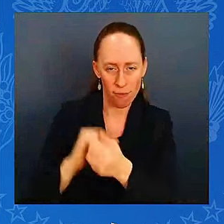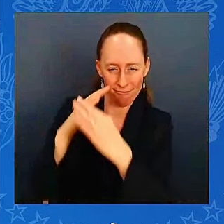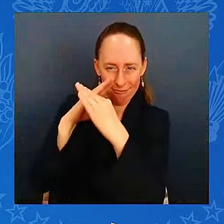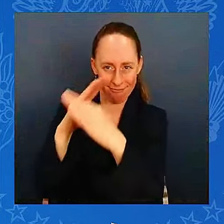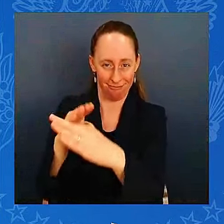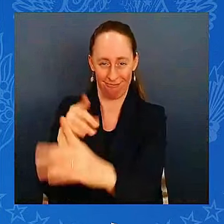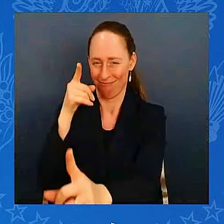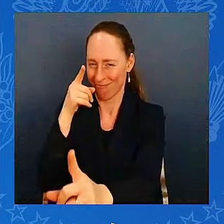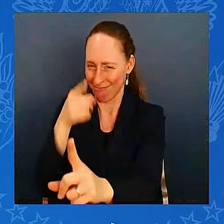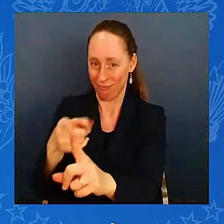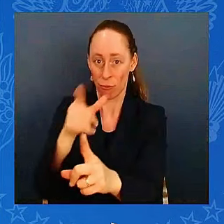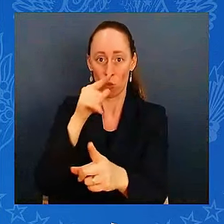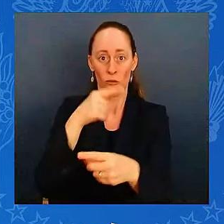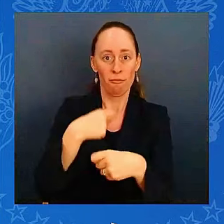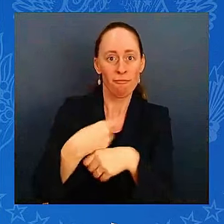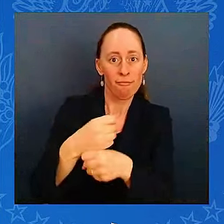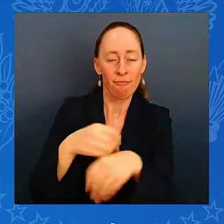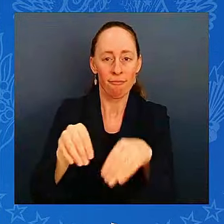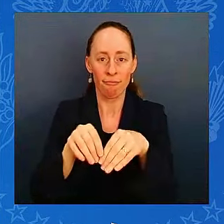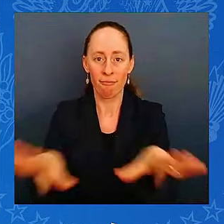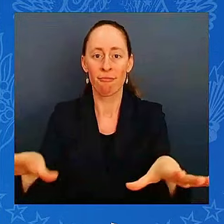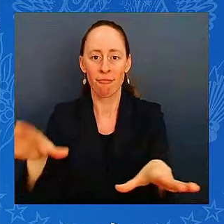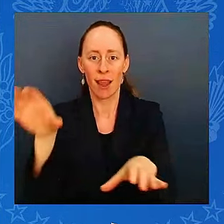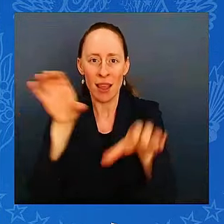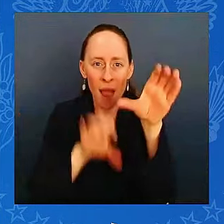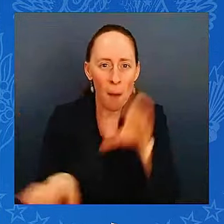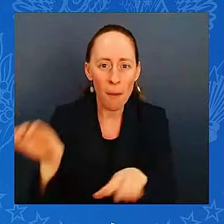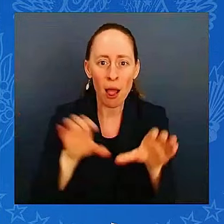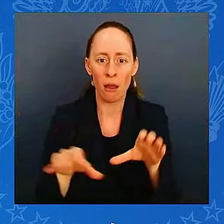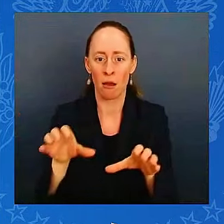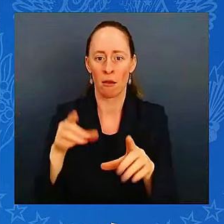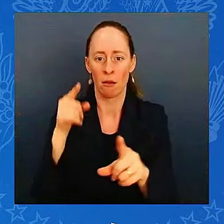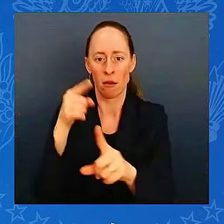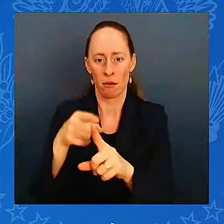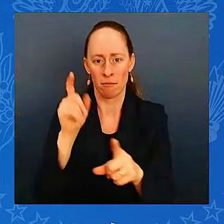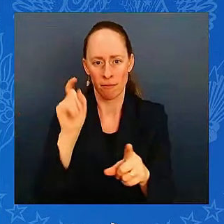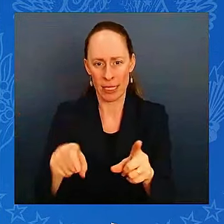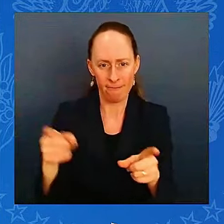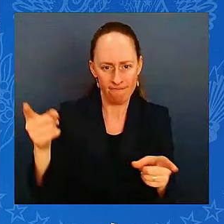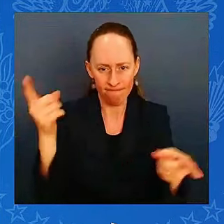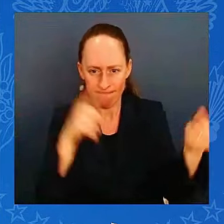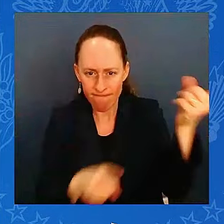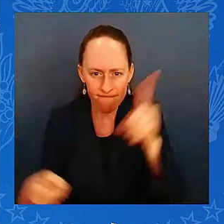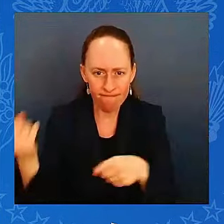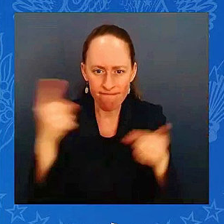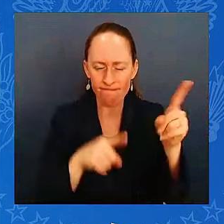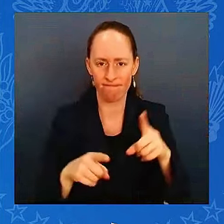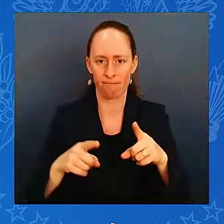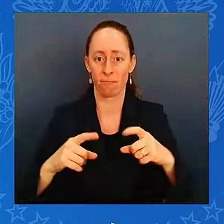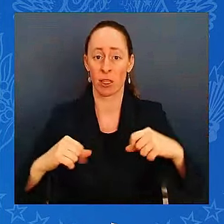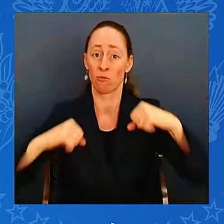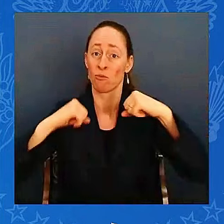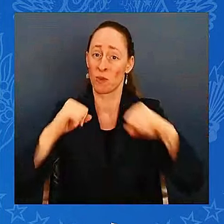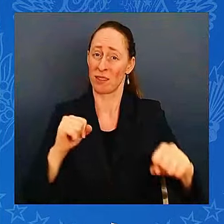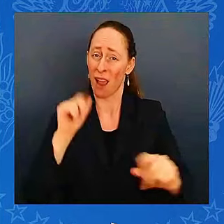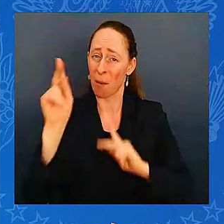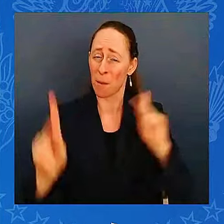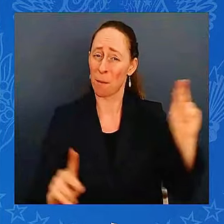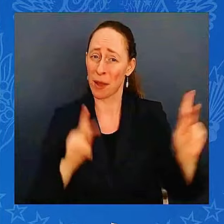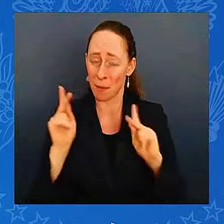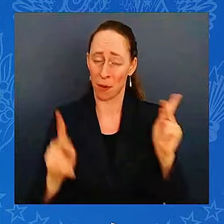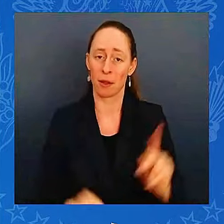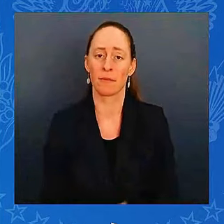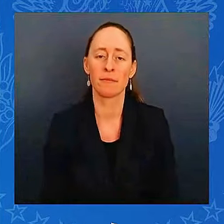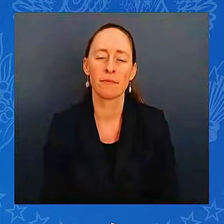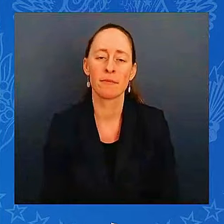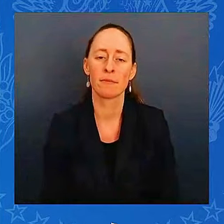the people occupying key positions. Belgium also expanded its maritime legal framework to include the fight